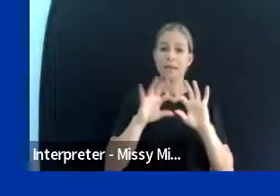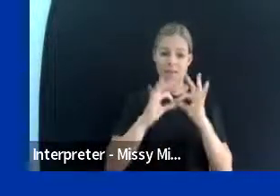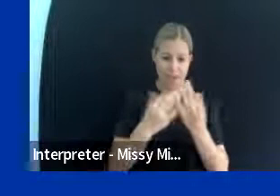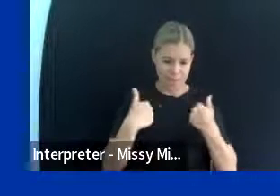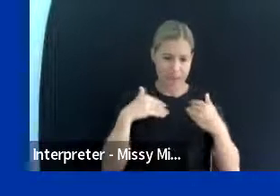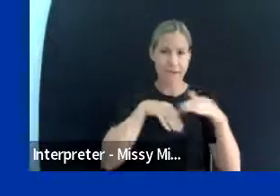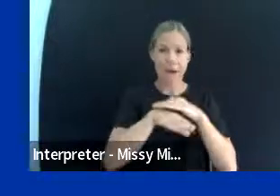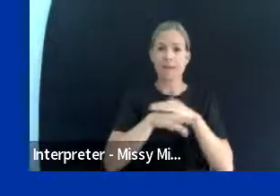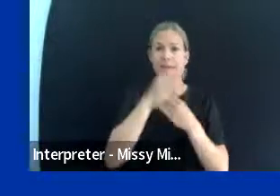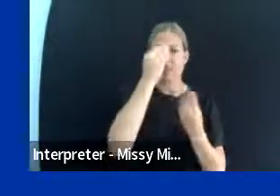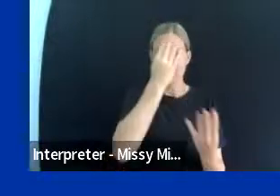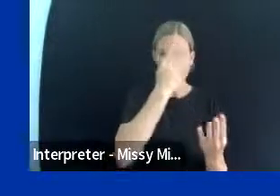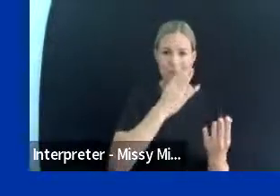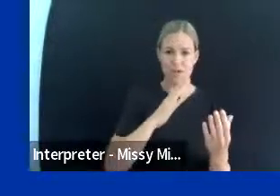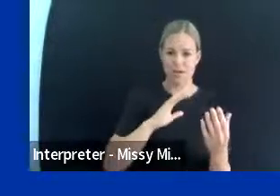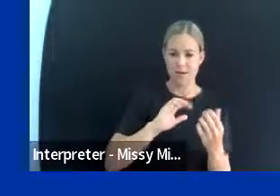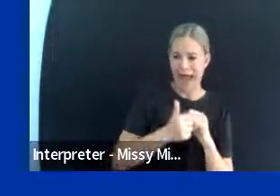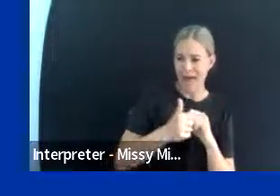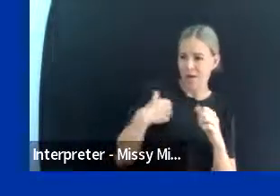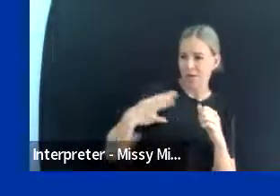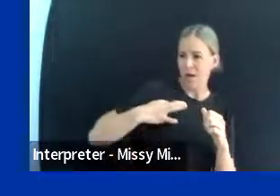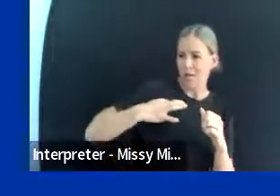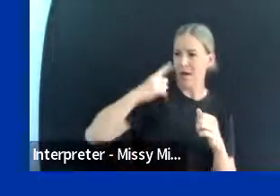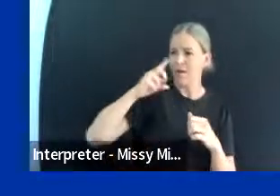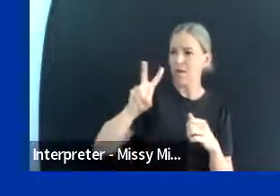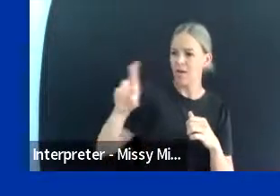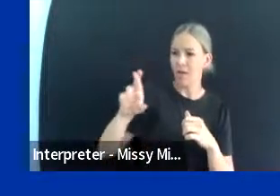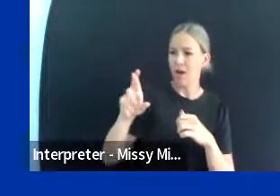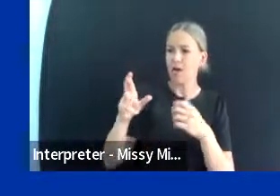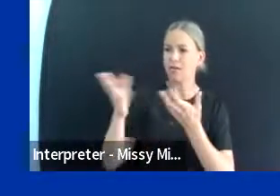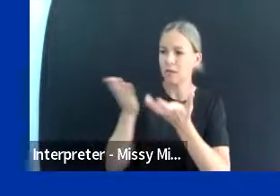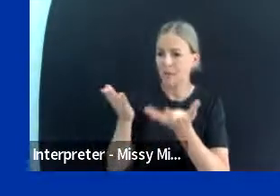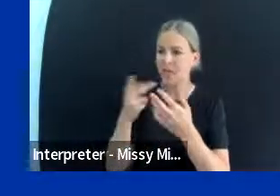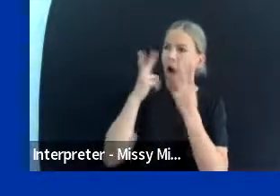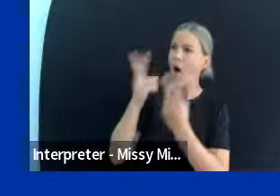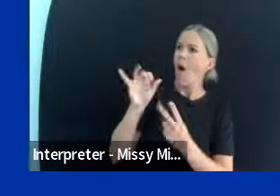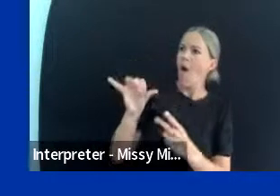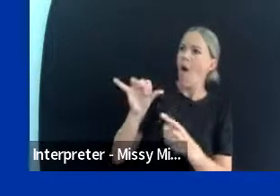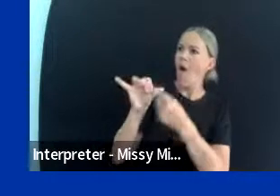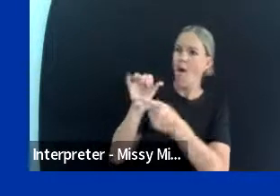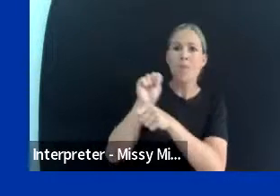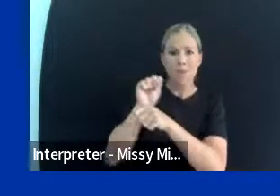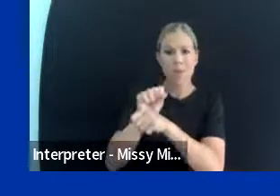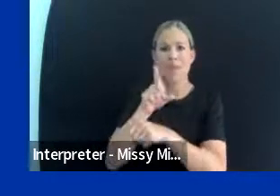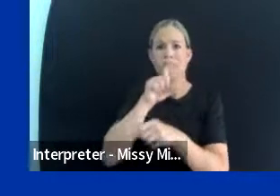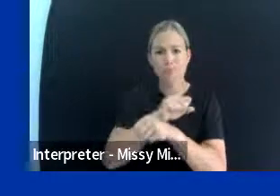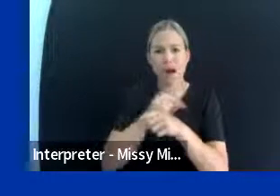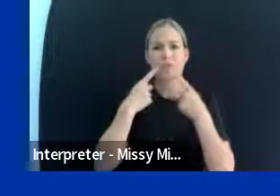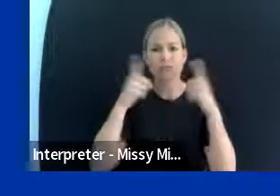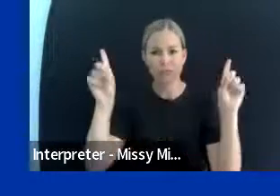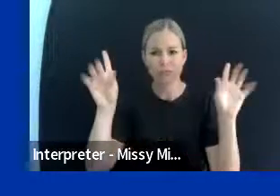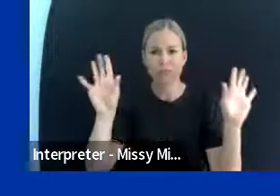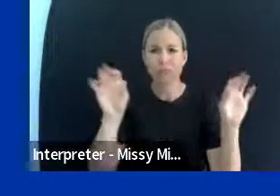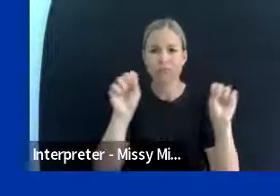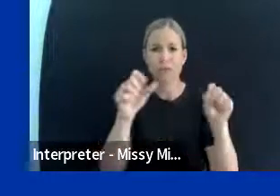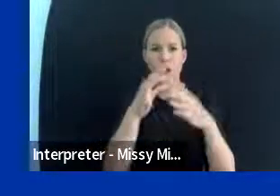of applying for VR services and seeing employment as an outcome of what can come next. Because